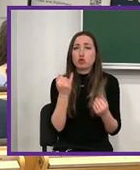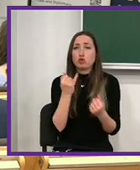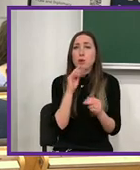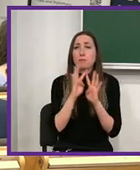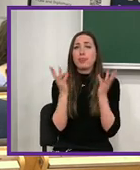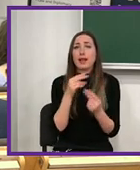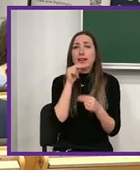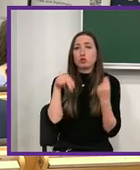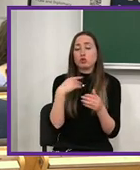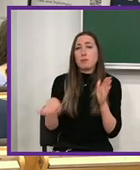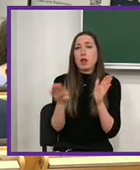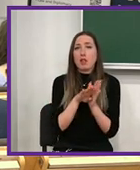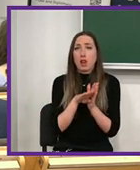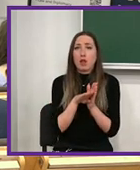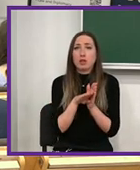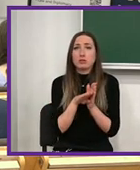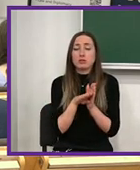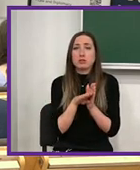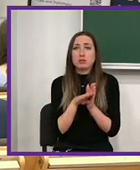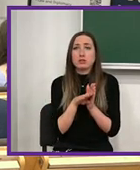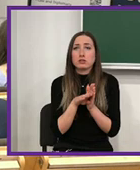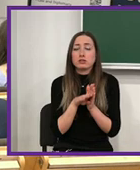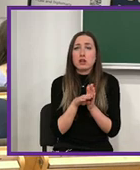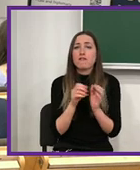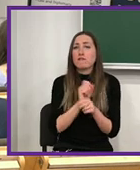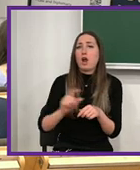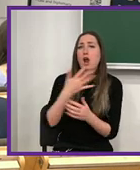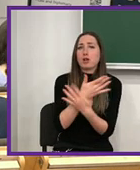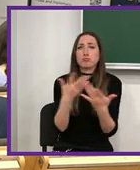We look forward to hearing your experiences of working